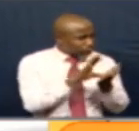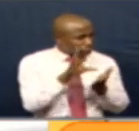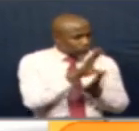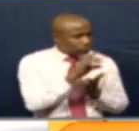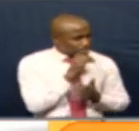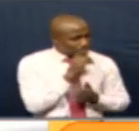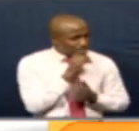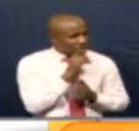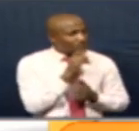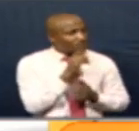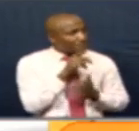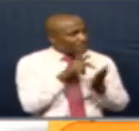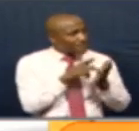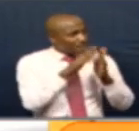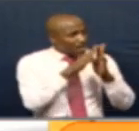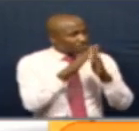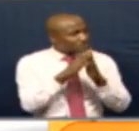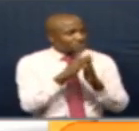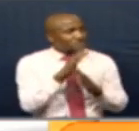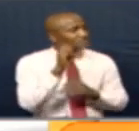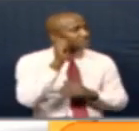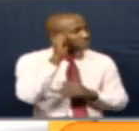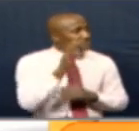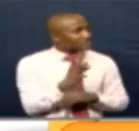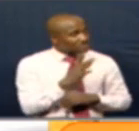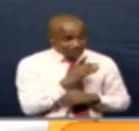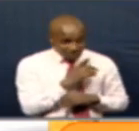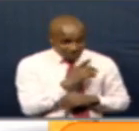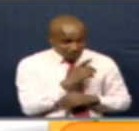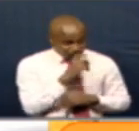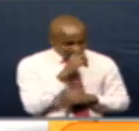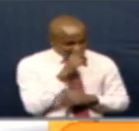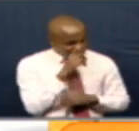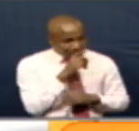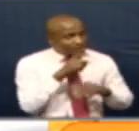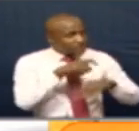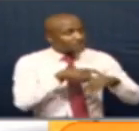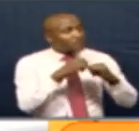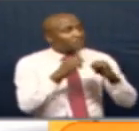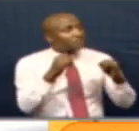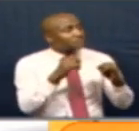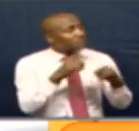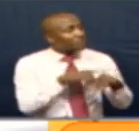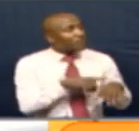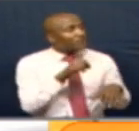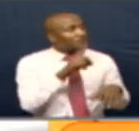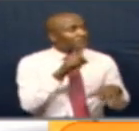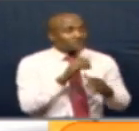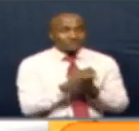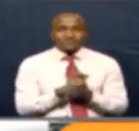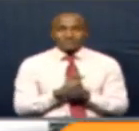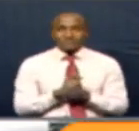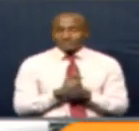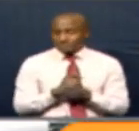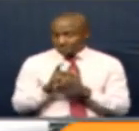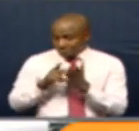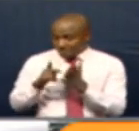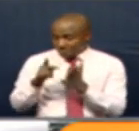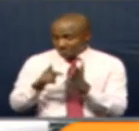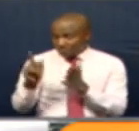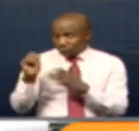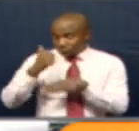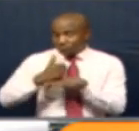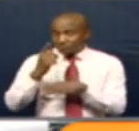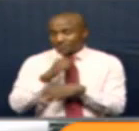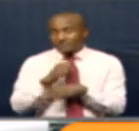the mortgage refinancing company that is supposed to be set up. What are the timelines on that, and how is it supposed to work? So the mortgage refinancing company was set up. It